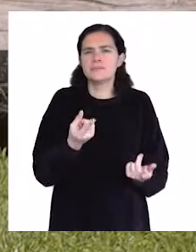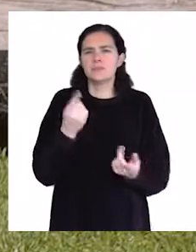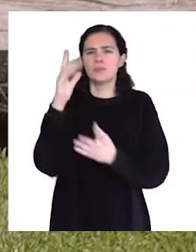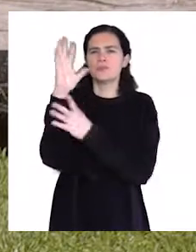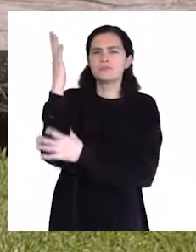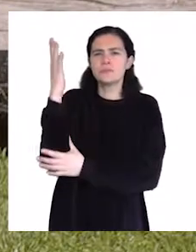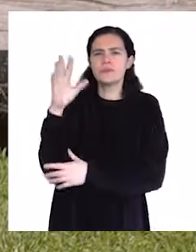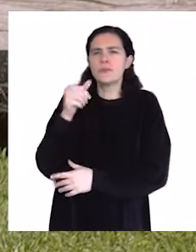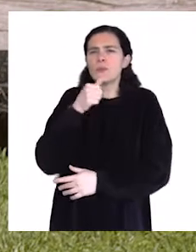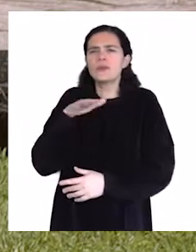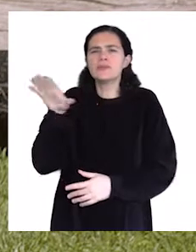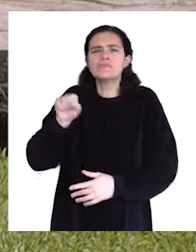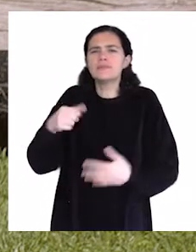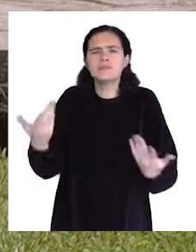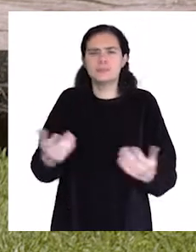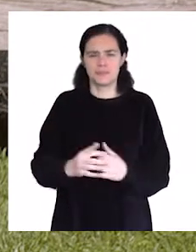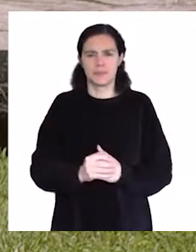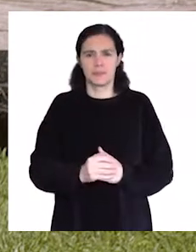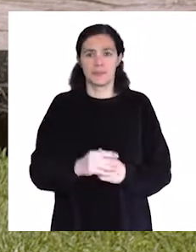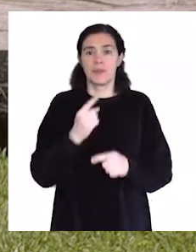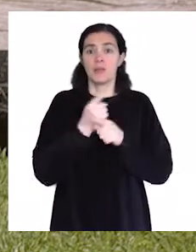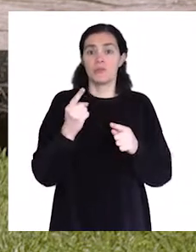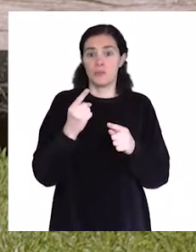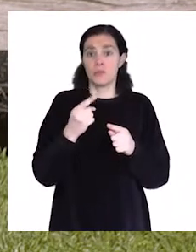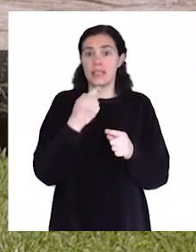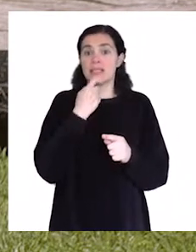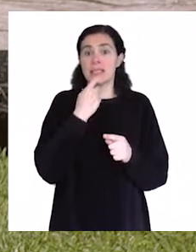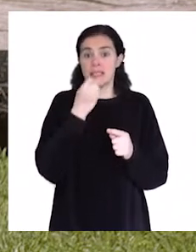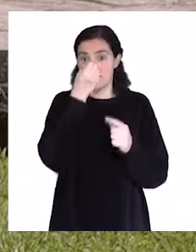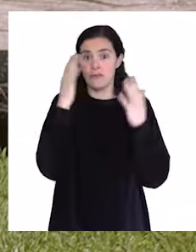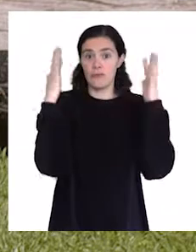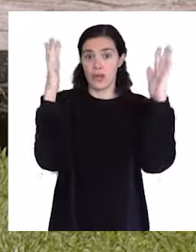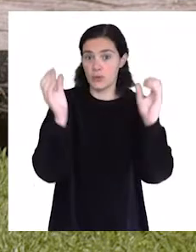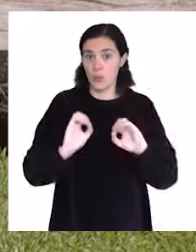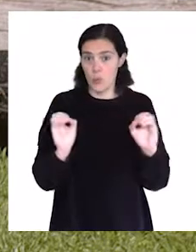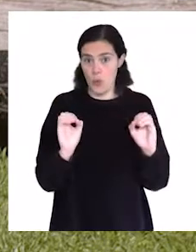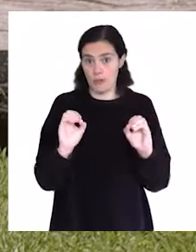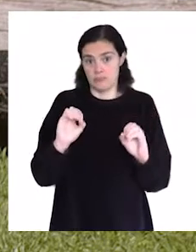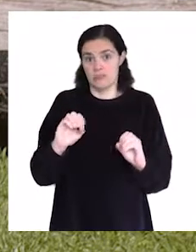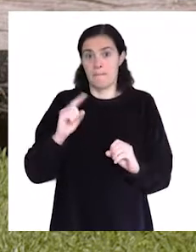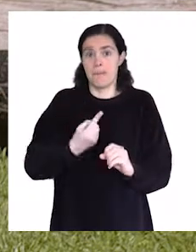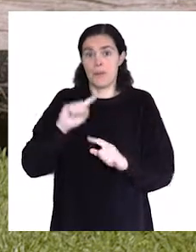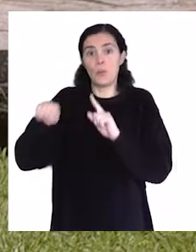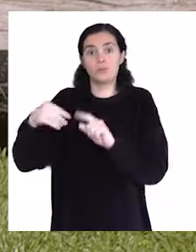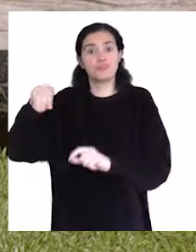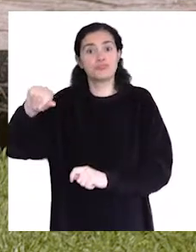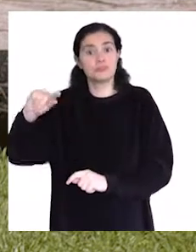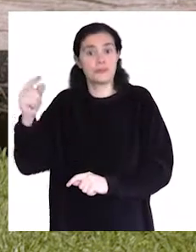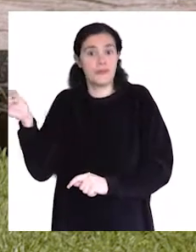do these tree trunks come from? Because there are no forests in Iceland, so they have to come from somewhere